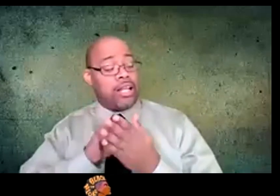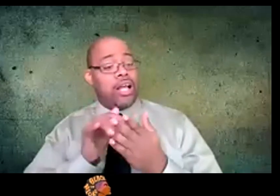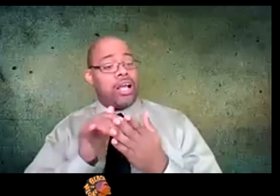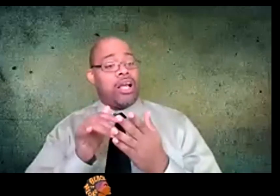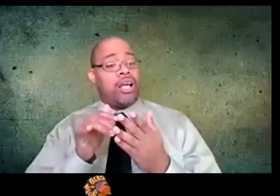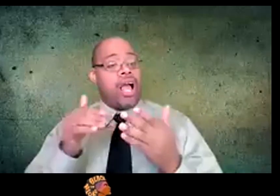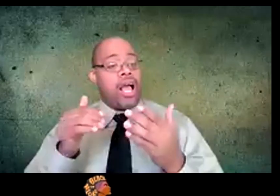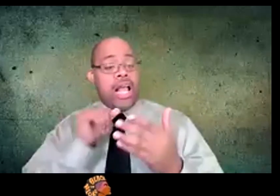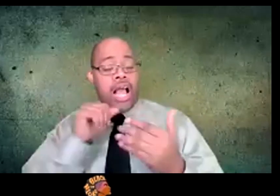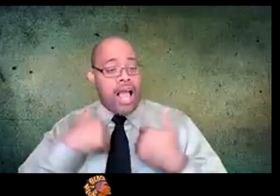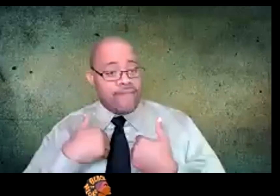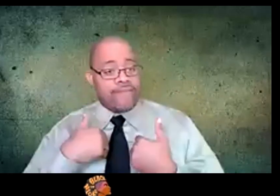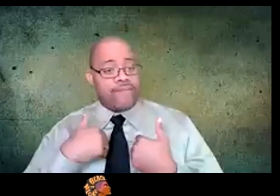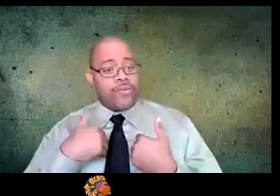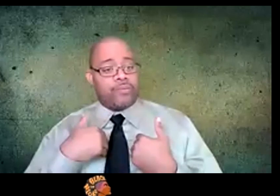there isn't